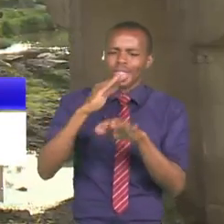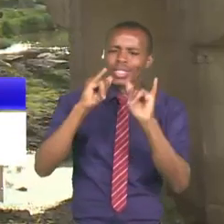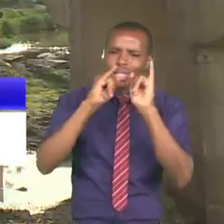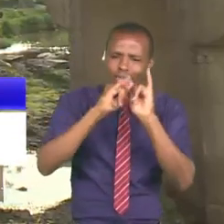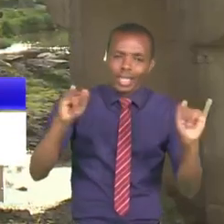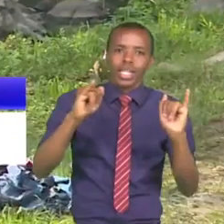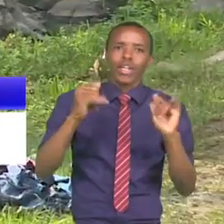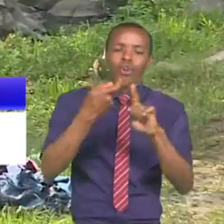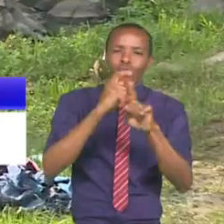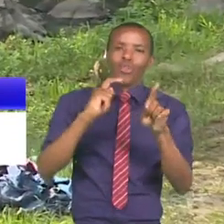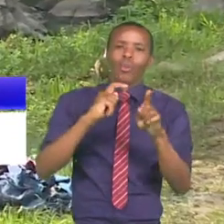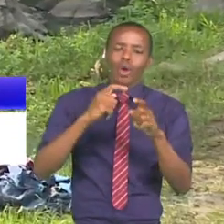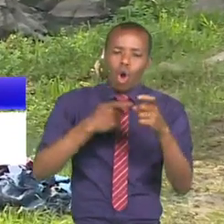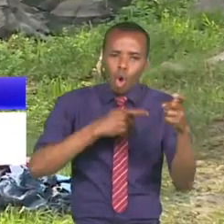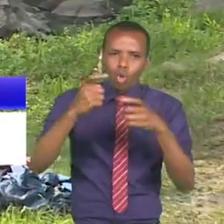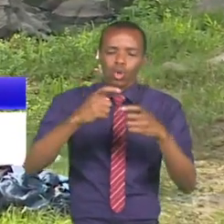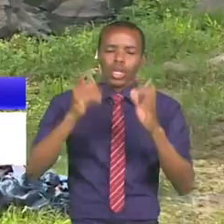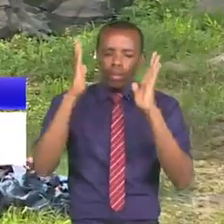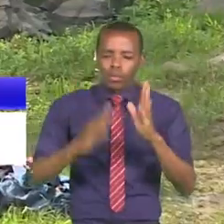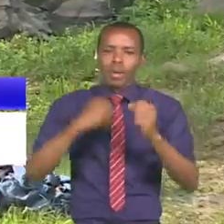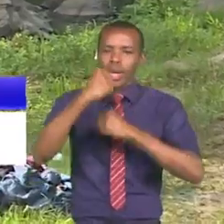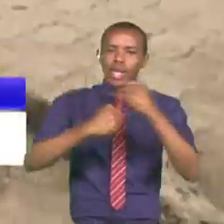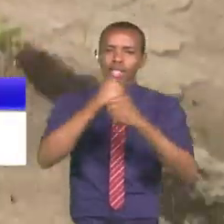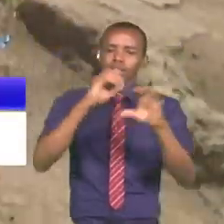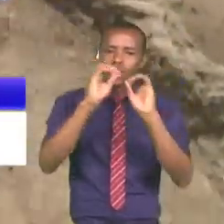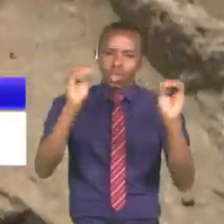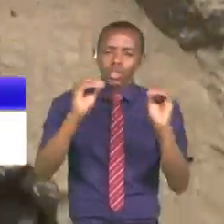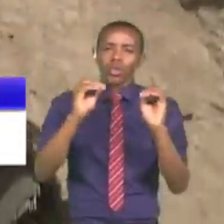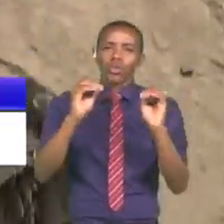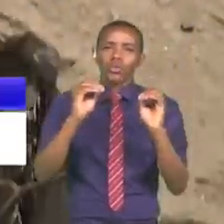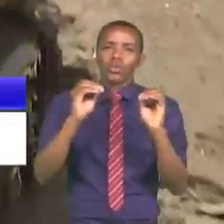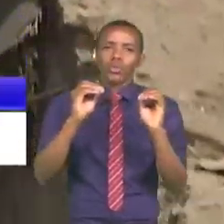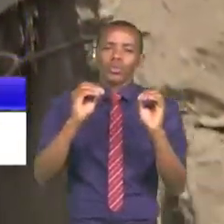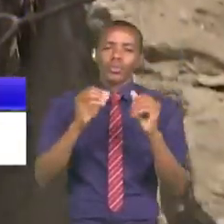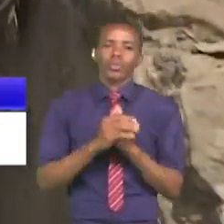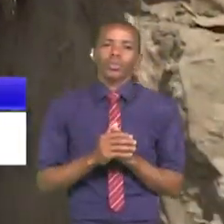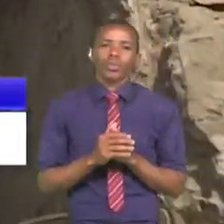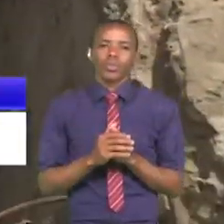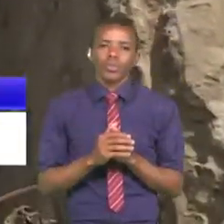as a result of uncontrolled human activities in the burgeoning urbanization.